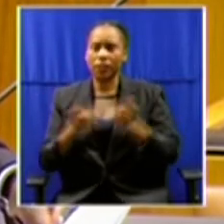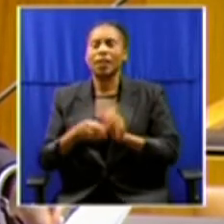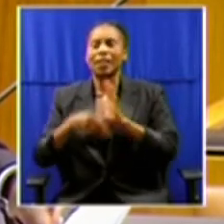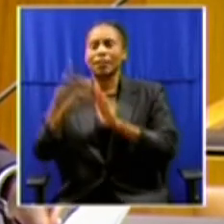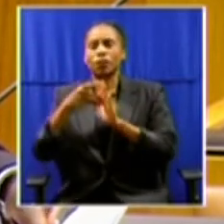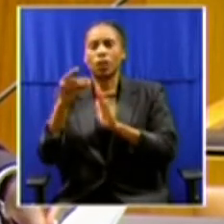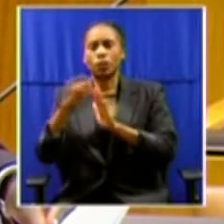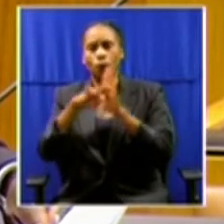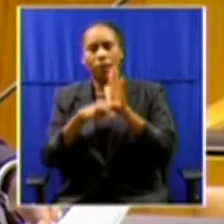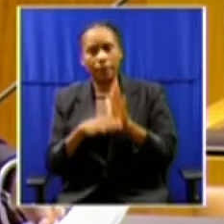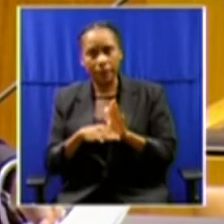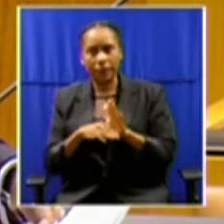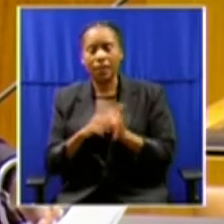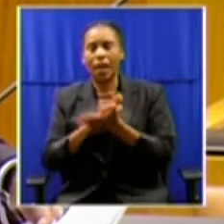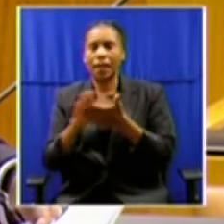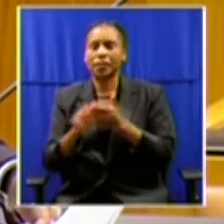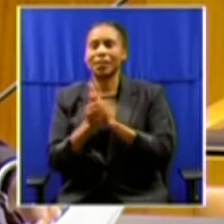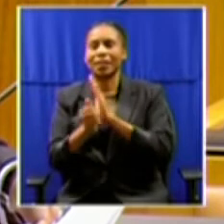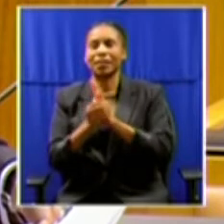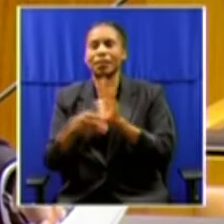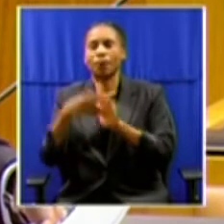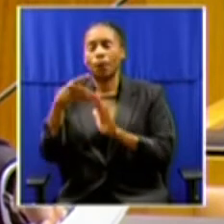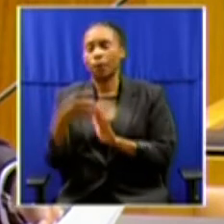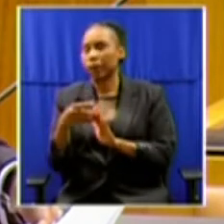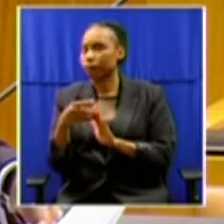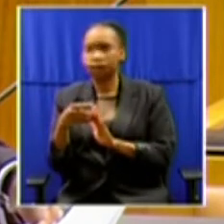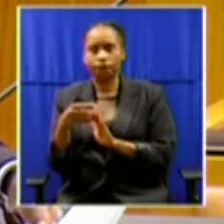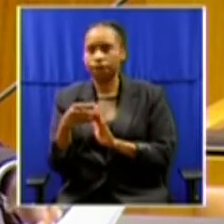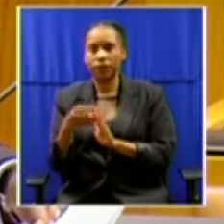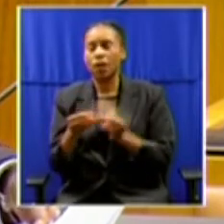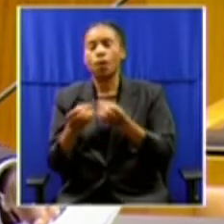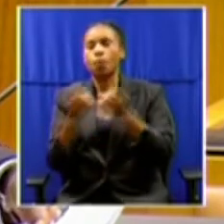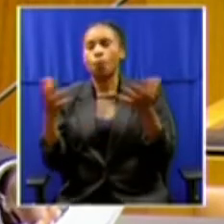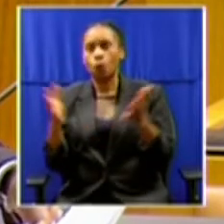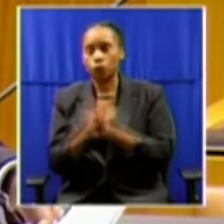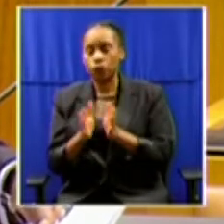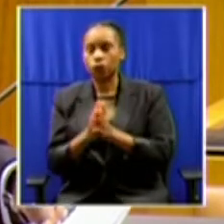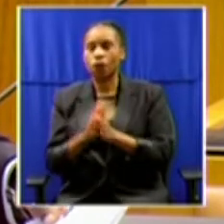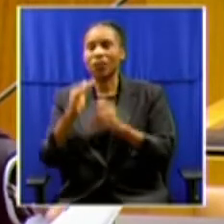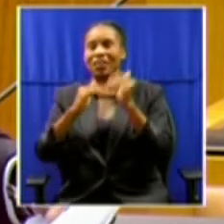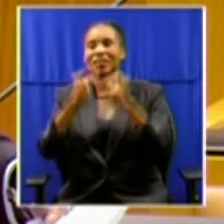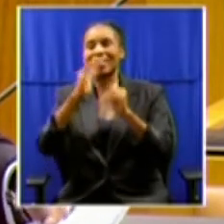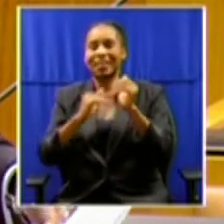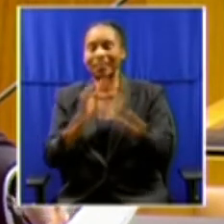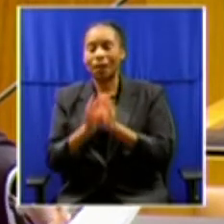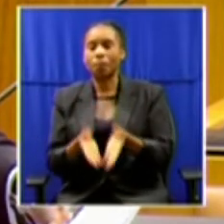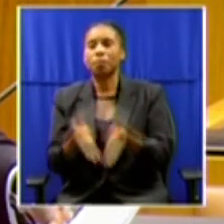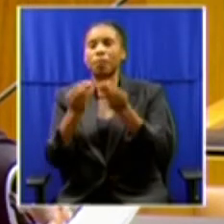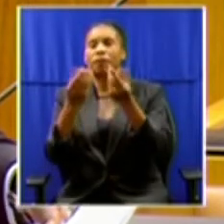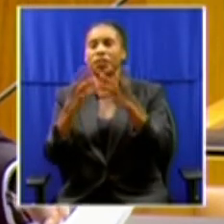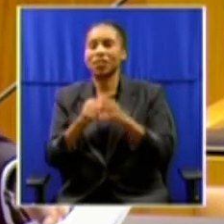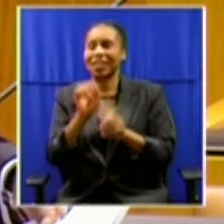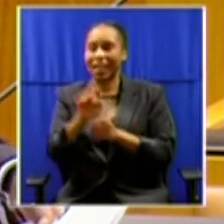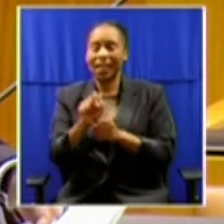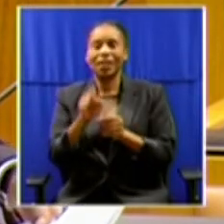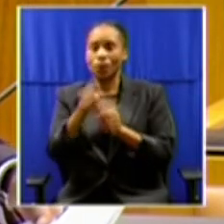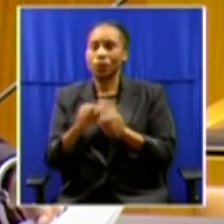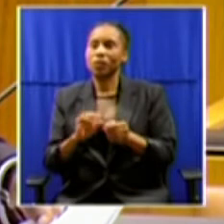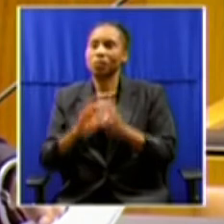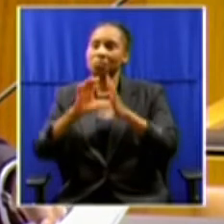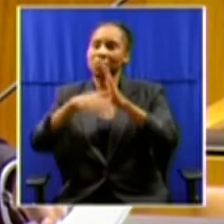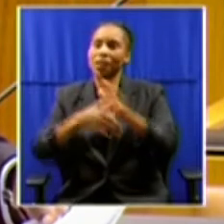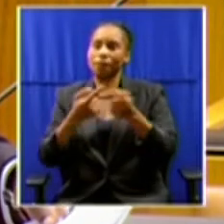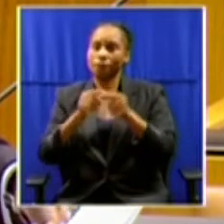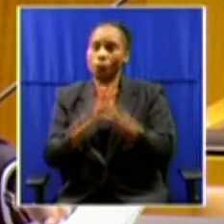programs as well as skills development. The majority of the inherited infrastructure was not designed for rehabilitation and makes it